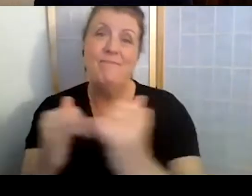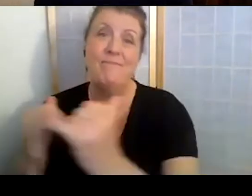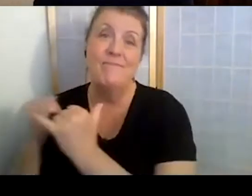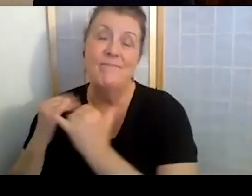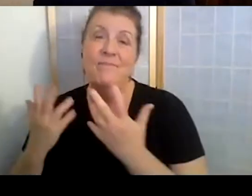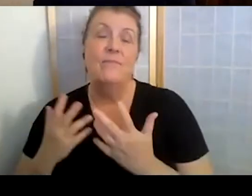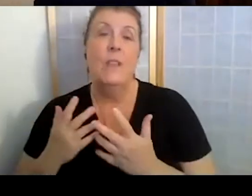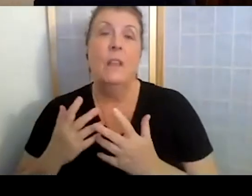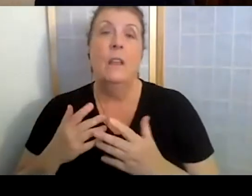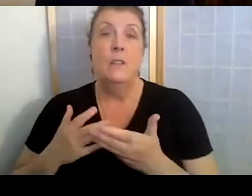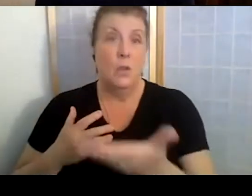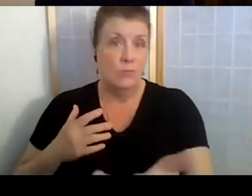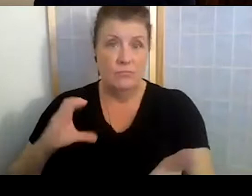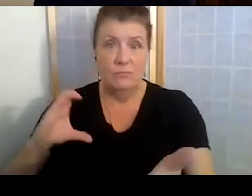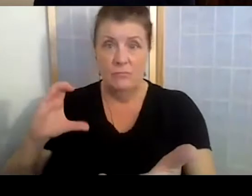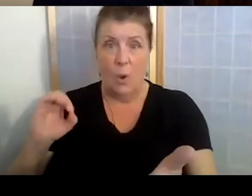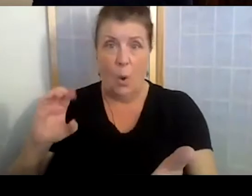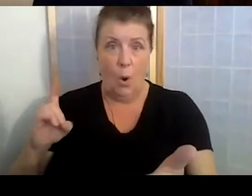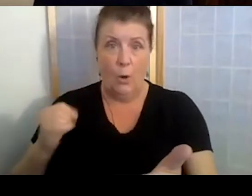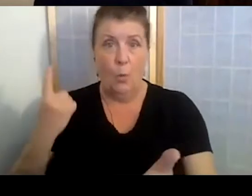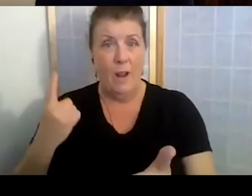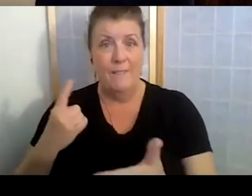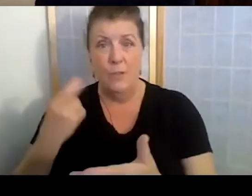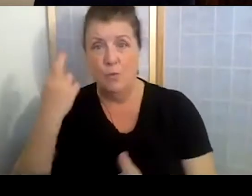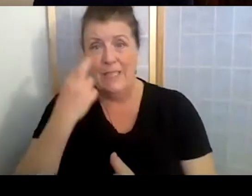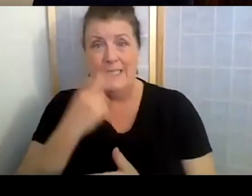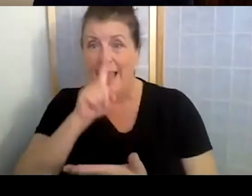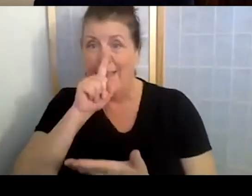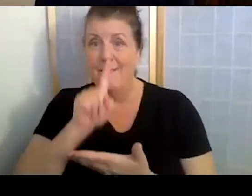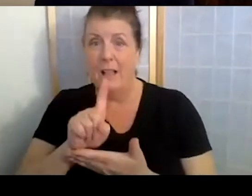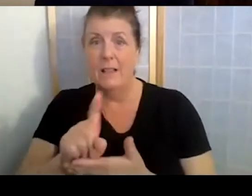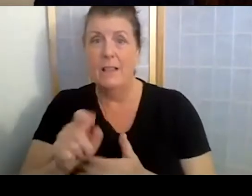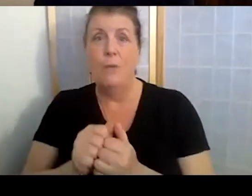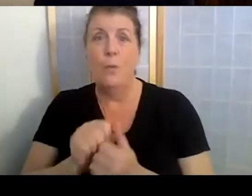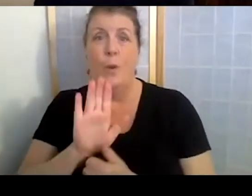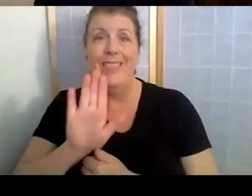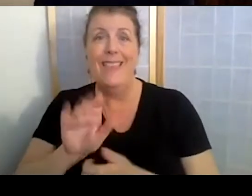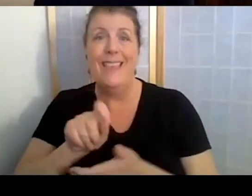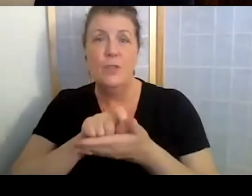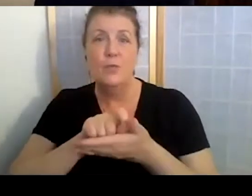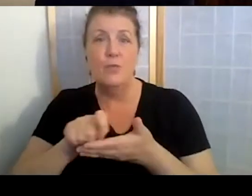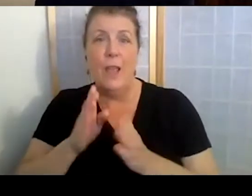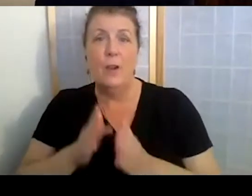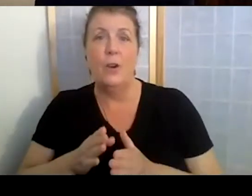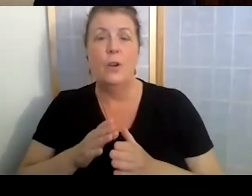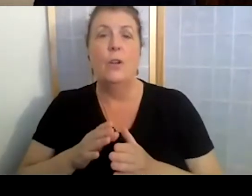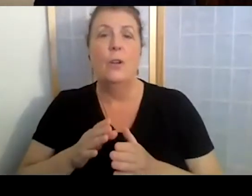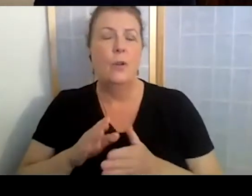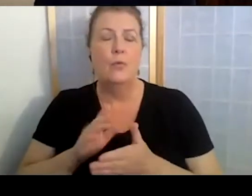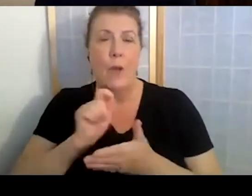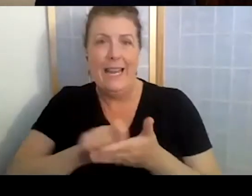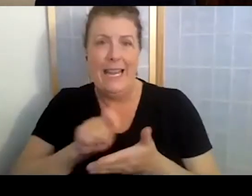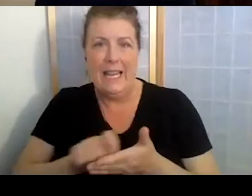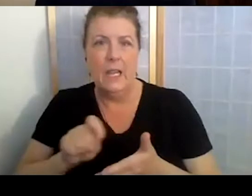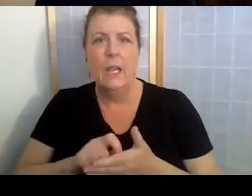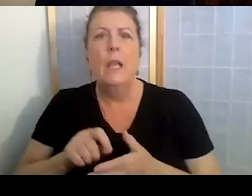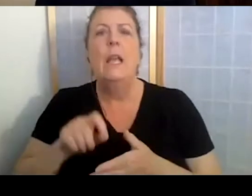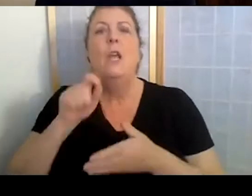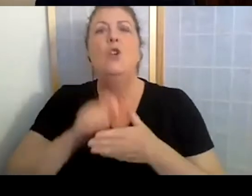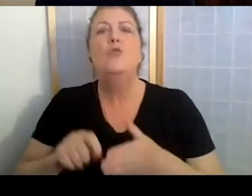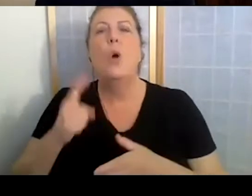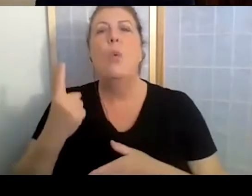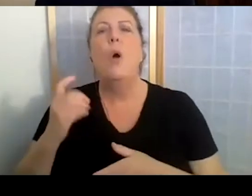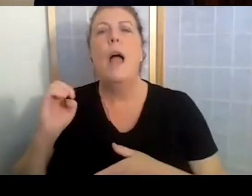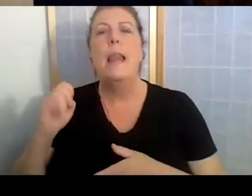one of the reasons that I fell in love with his writing was he wrote an episode of Master of None called New York, I Love You, that basically did what